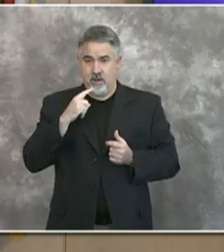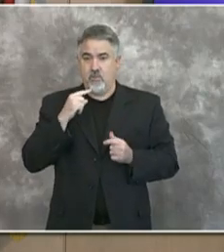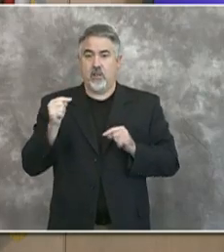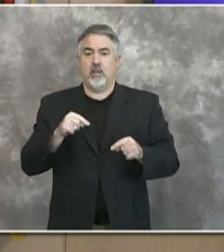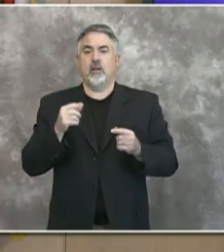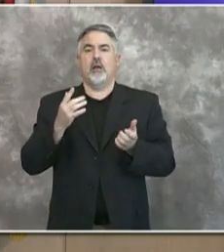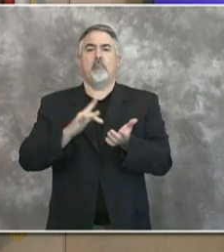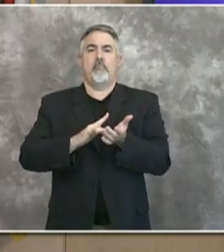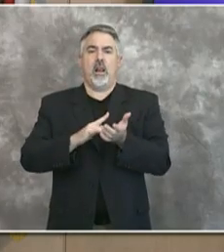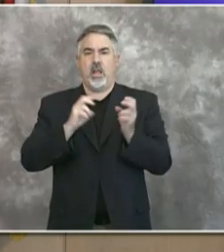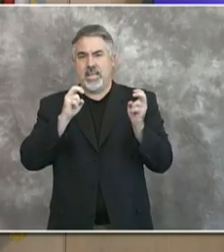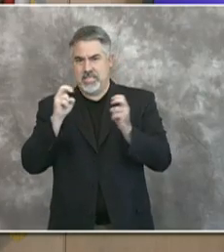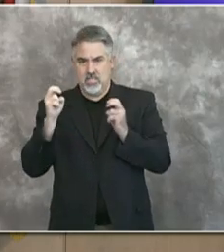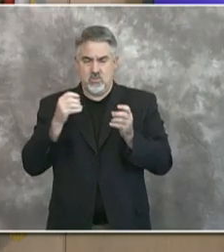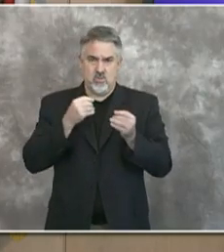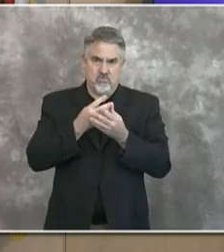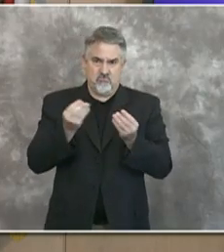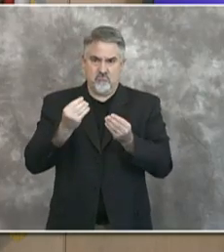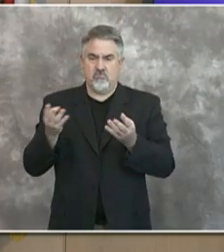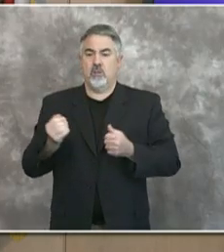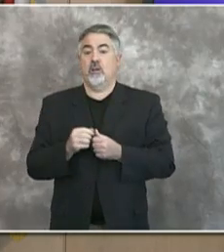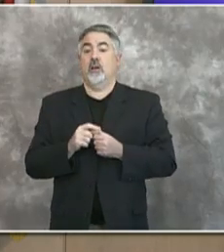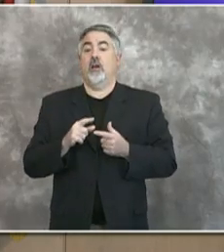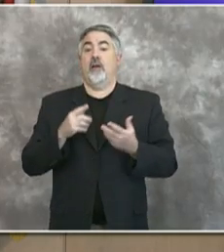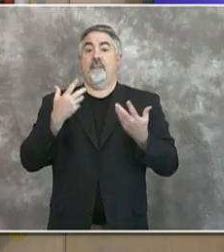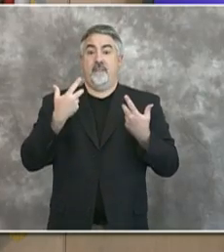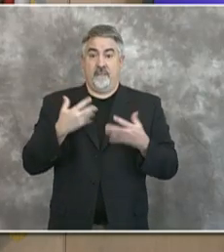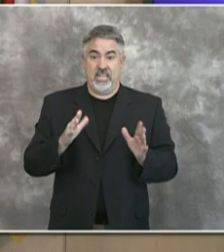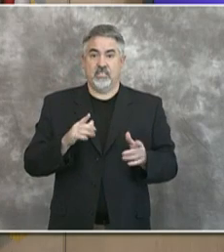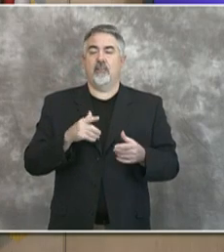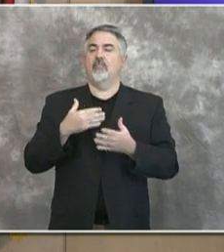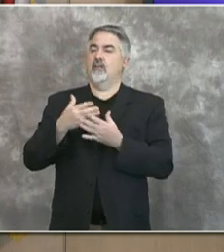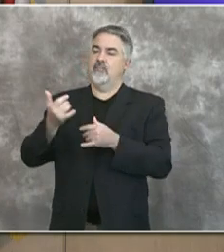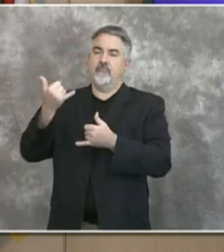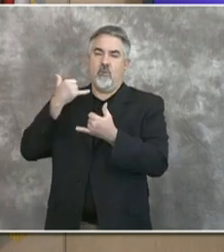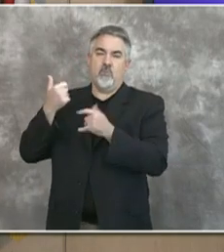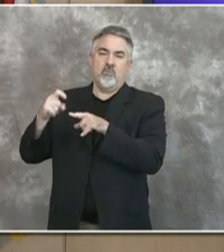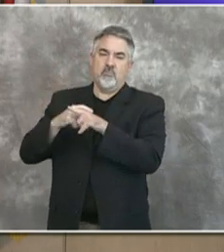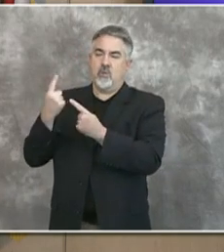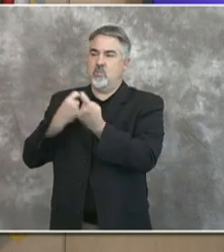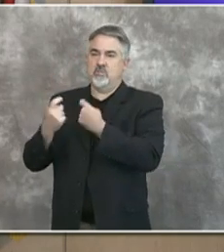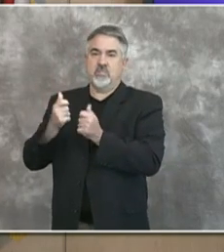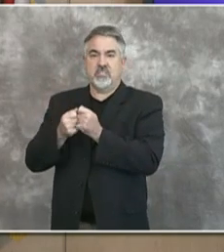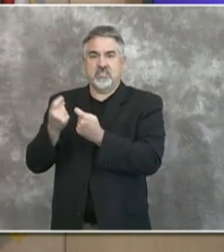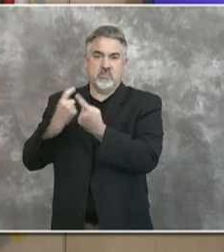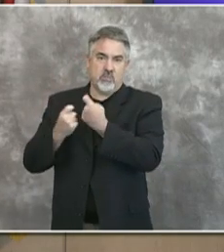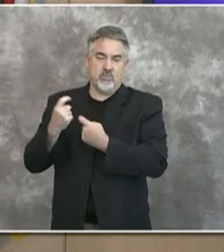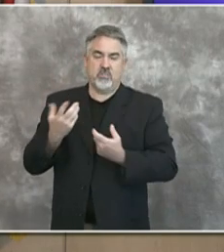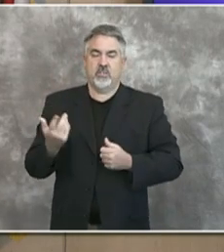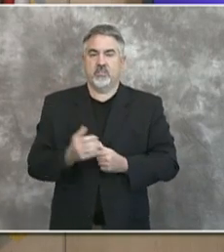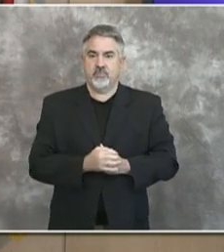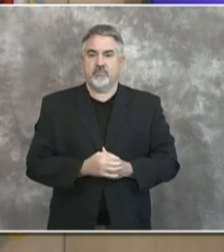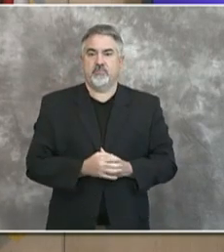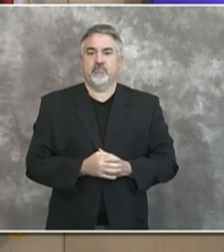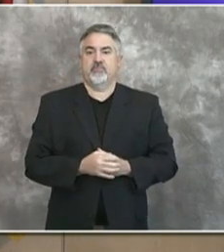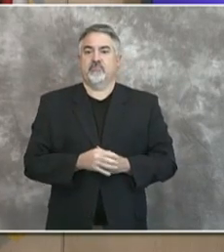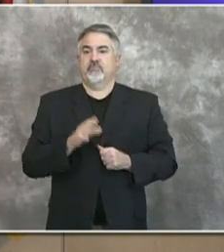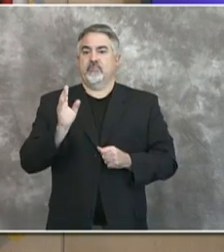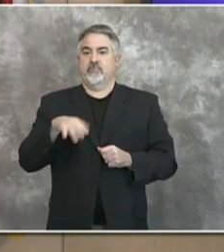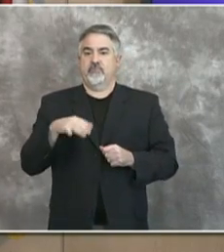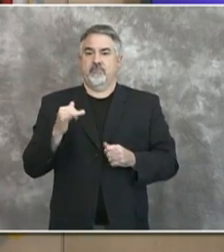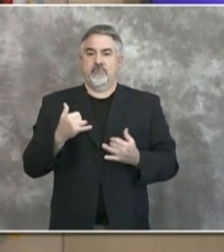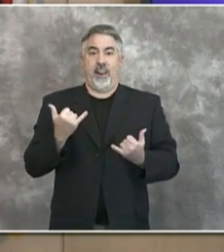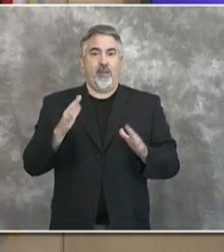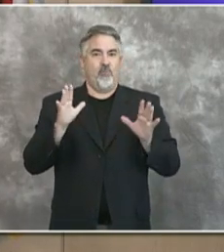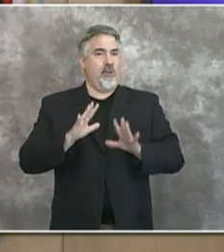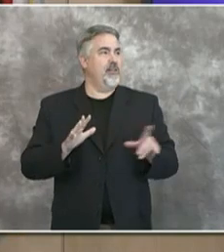medical cases, and then we'll get right into the question and answers. As you've all seen, the weather has been typically spectacular here in San